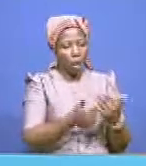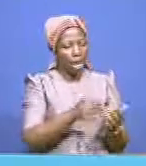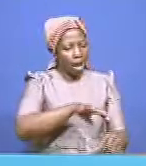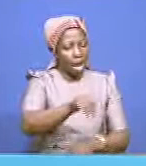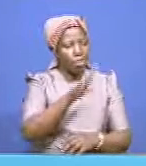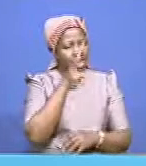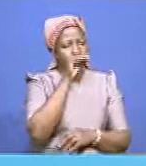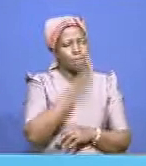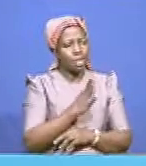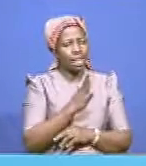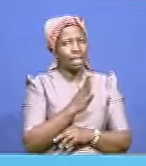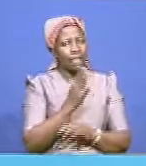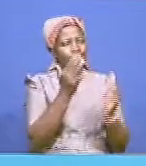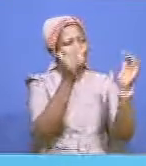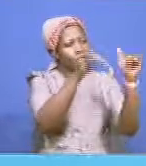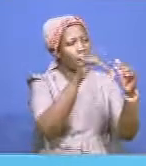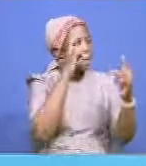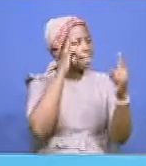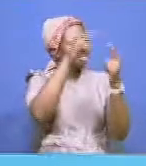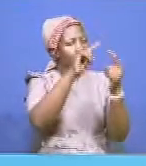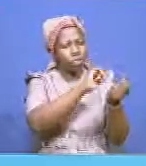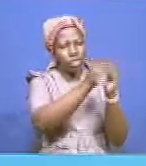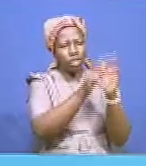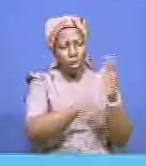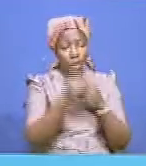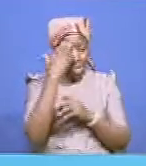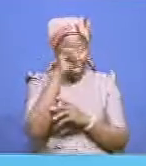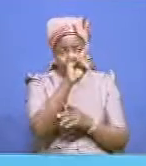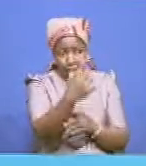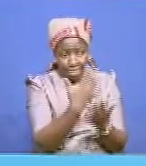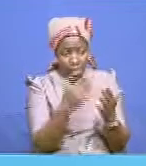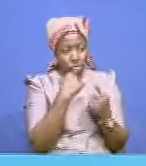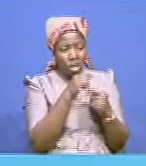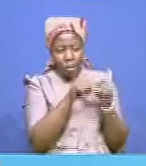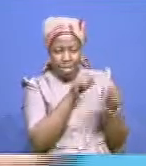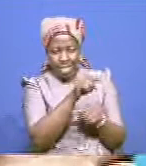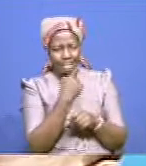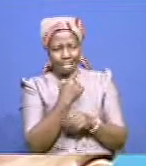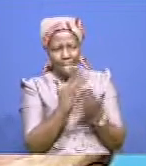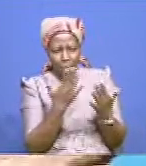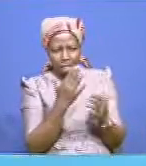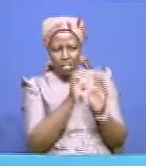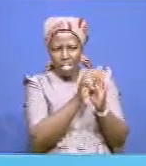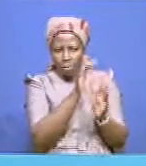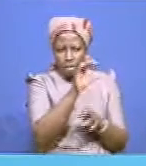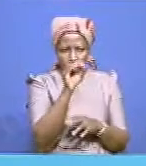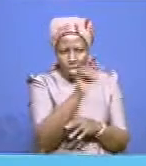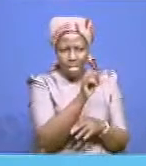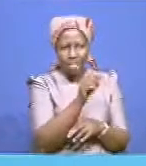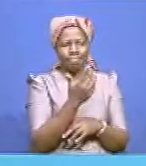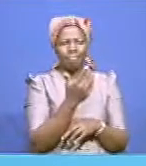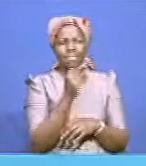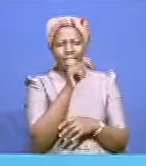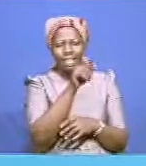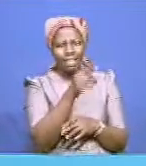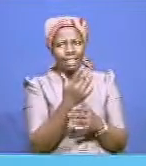speakers forum intend to change? Because this is the first thing. You've talked about it being something just like the Council of Governors. What is this